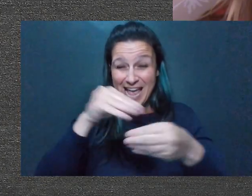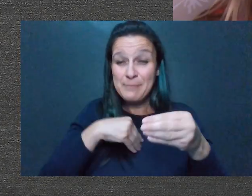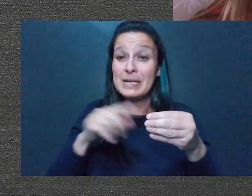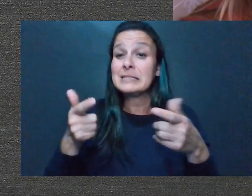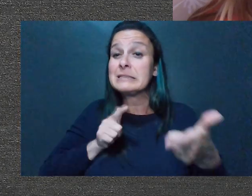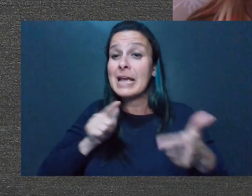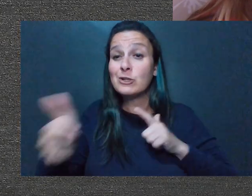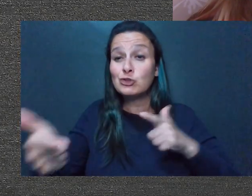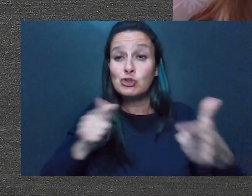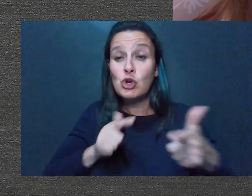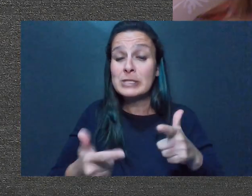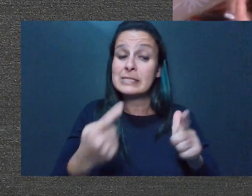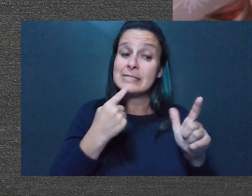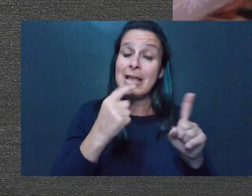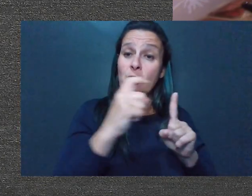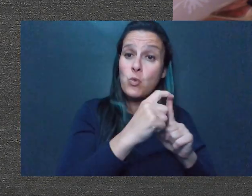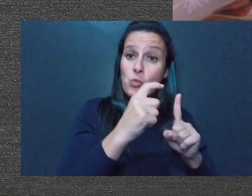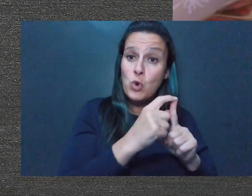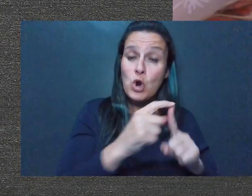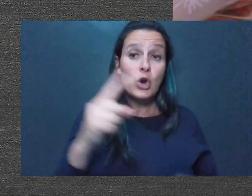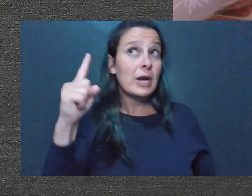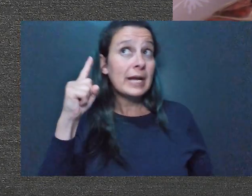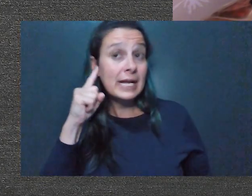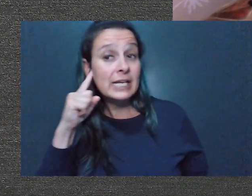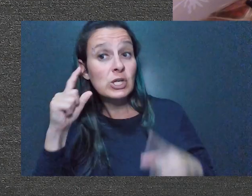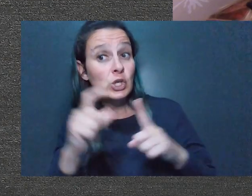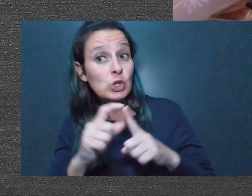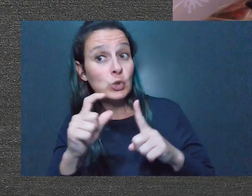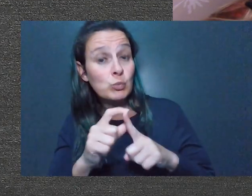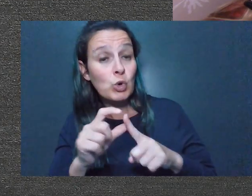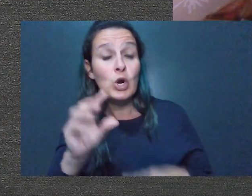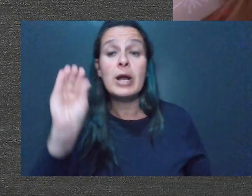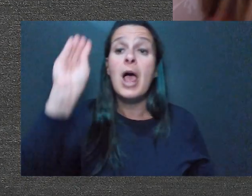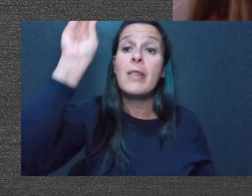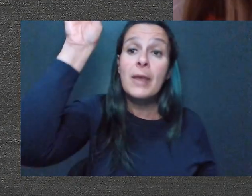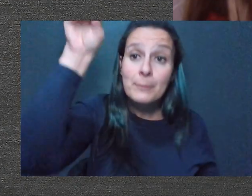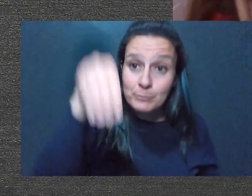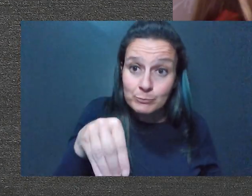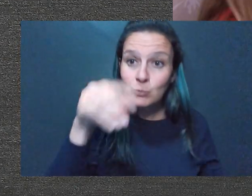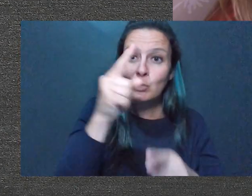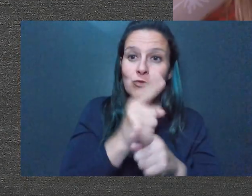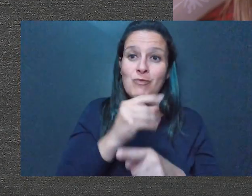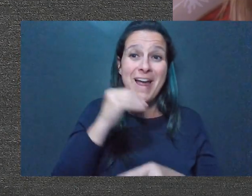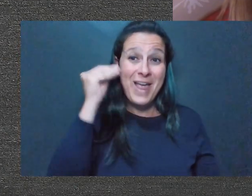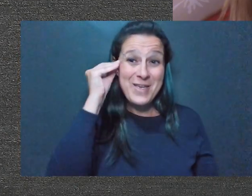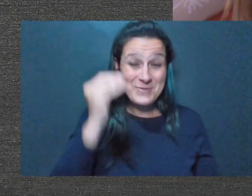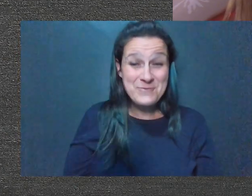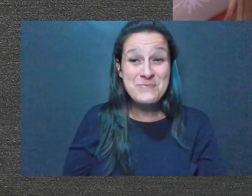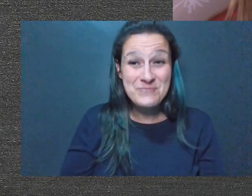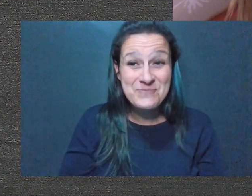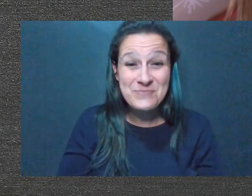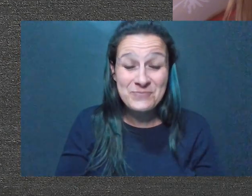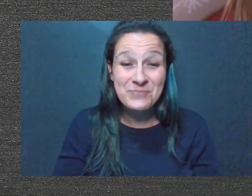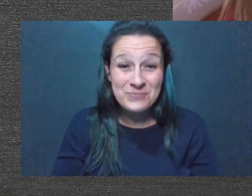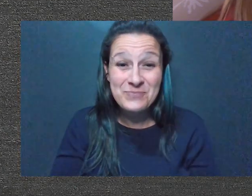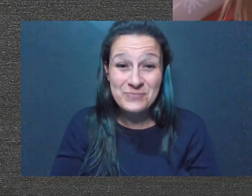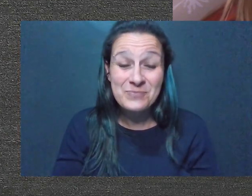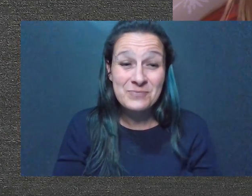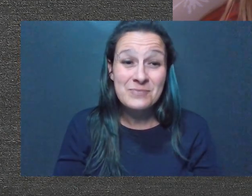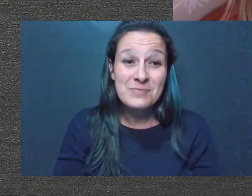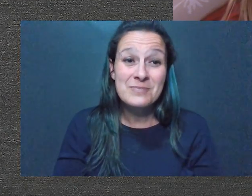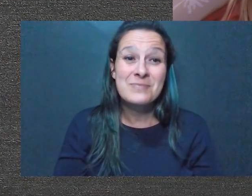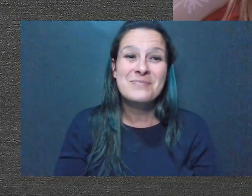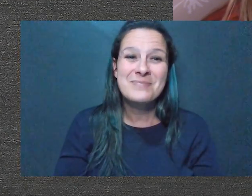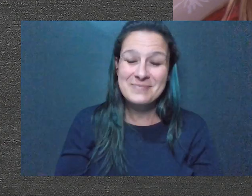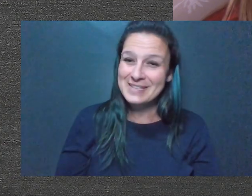turns saying the word or hearing someone you read you the word and then putting it in the right family on